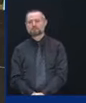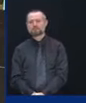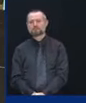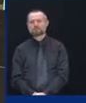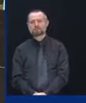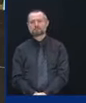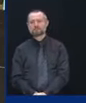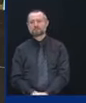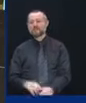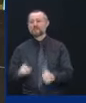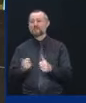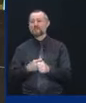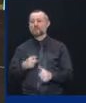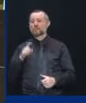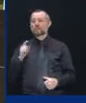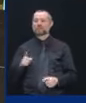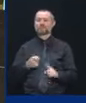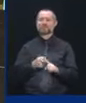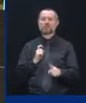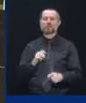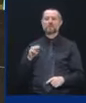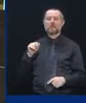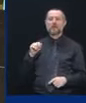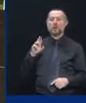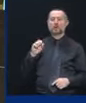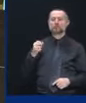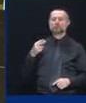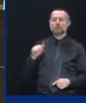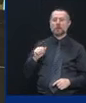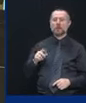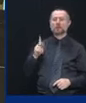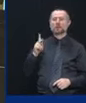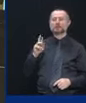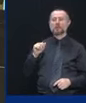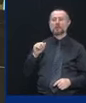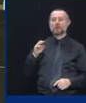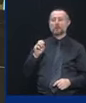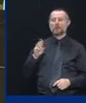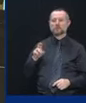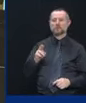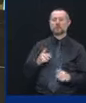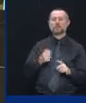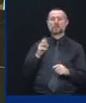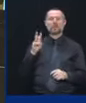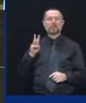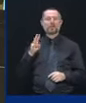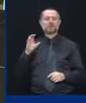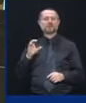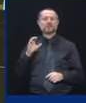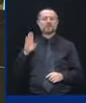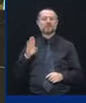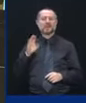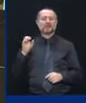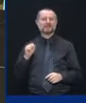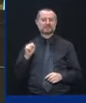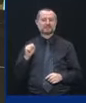Governor, your first question is from Marcia Kramer of WCBS. Marcia, please unmute your microphone. Your line is